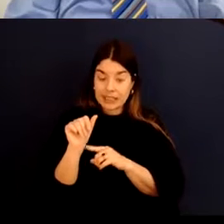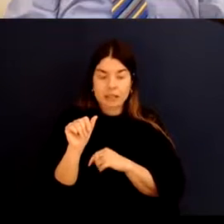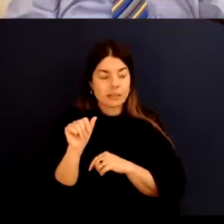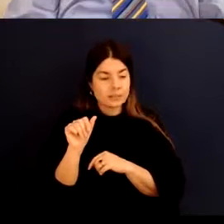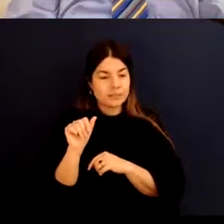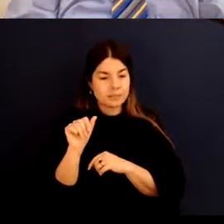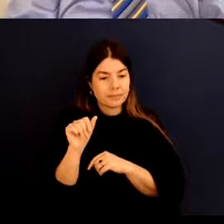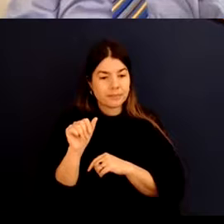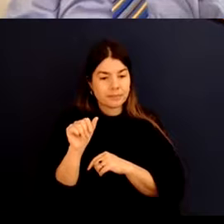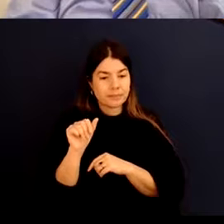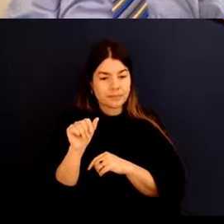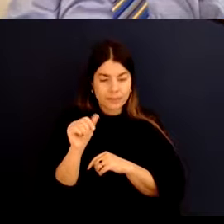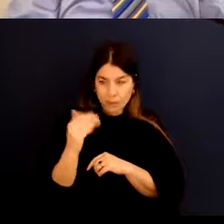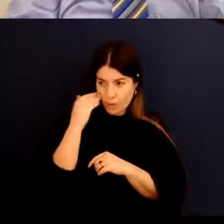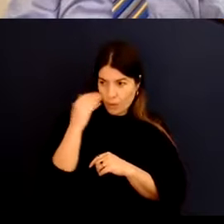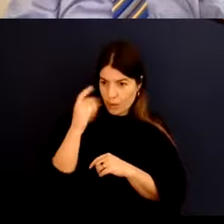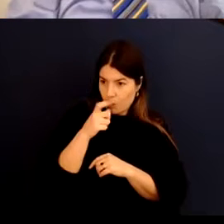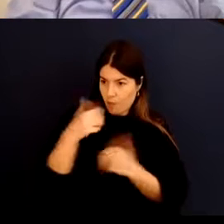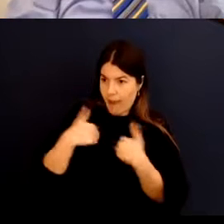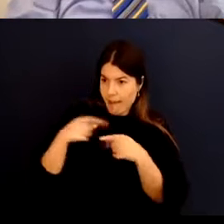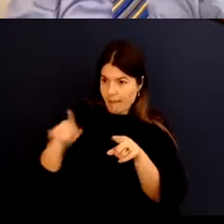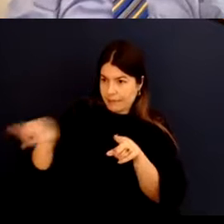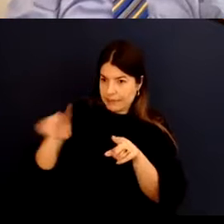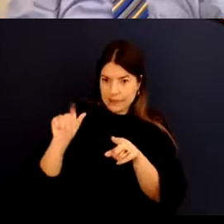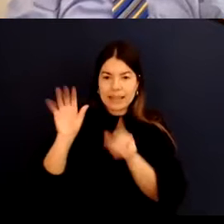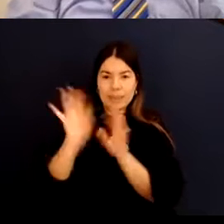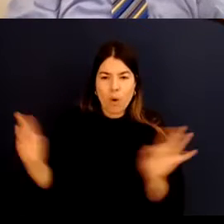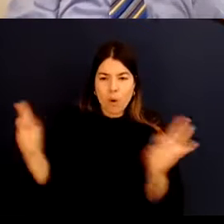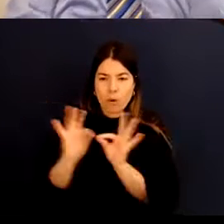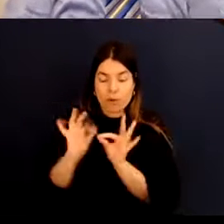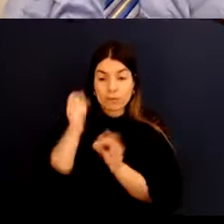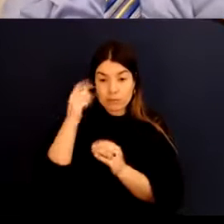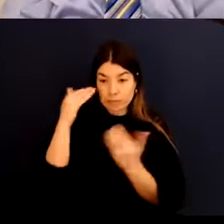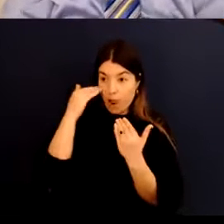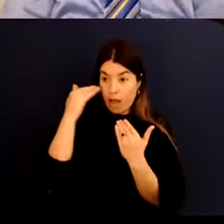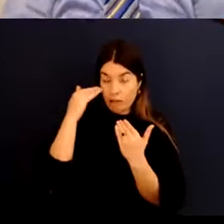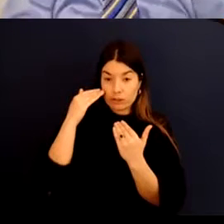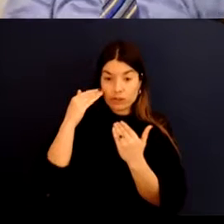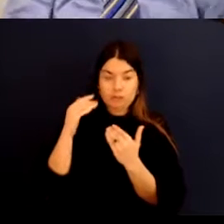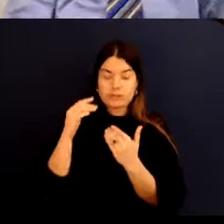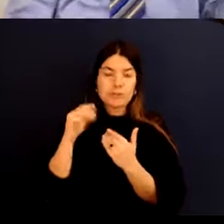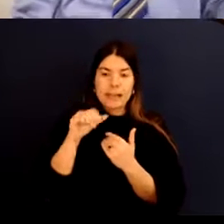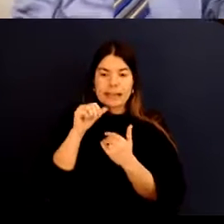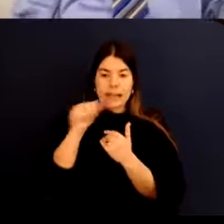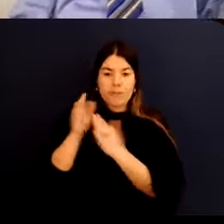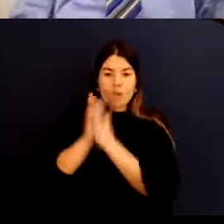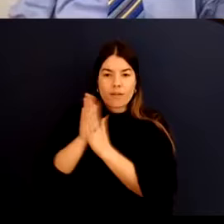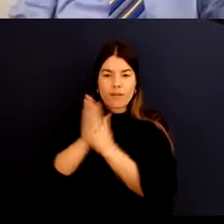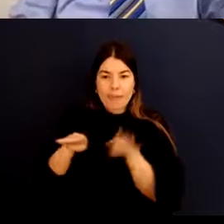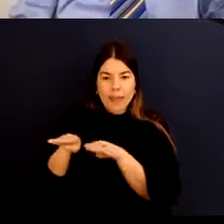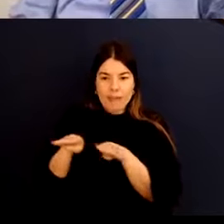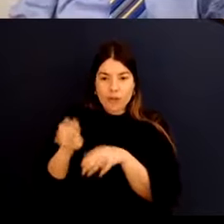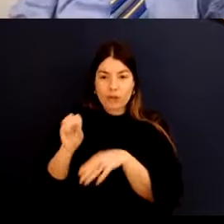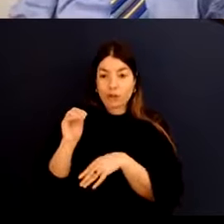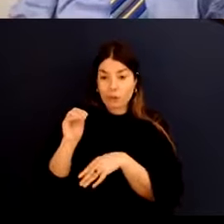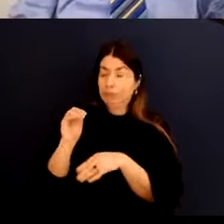that a person has a disability is important, but knowledge alone does not motivate behavior. So once we know someone is